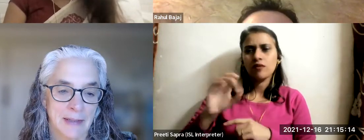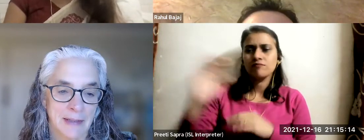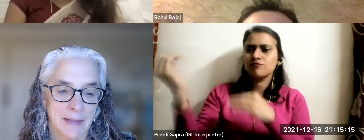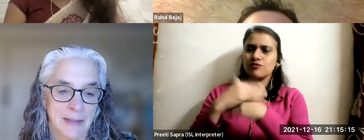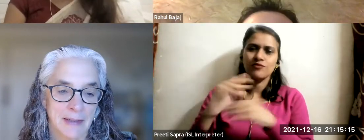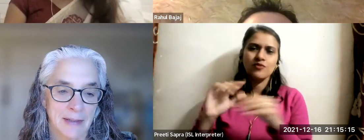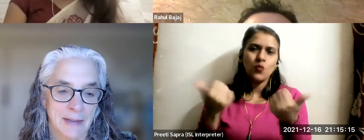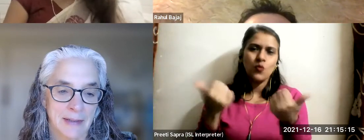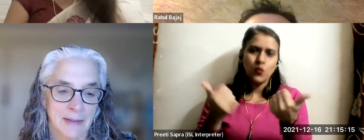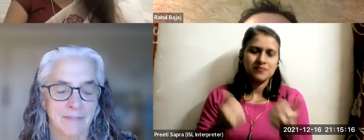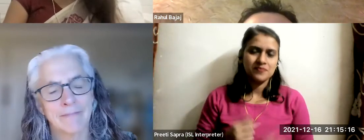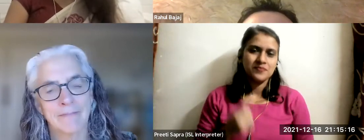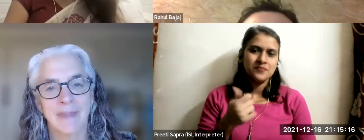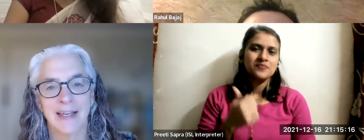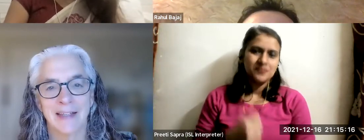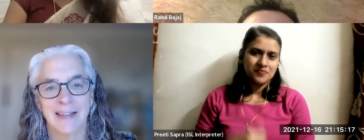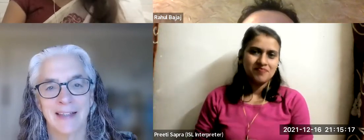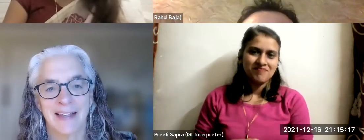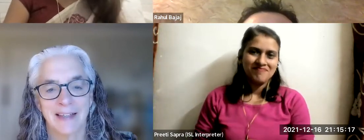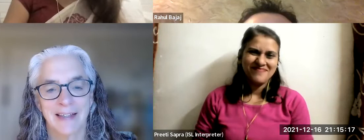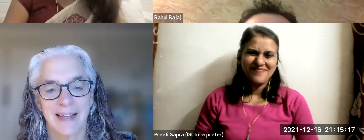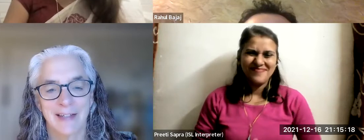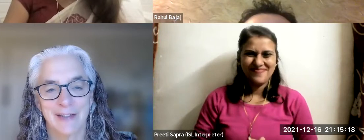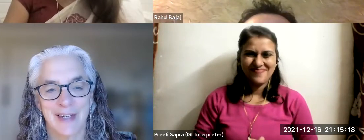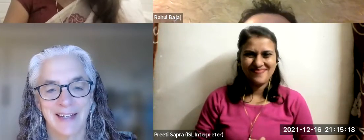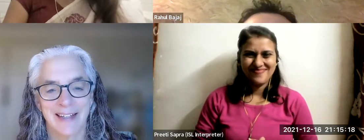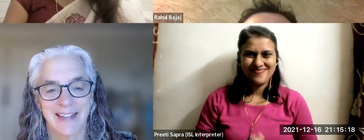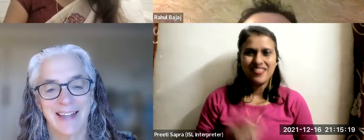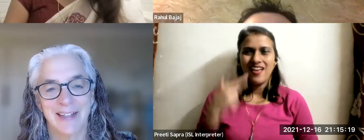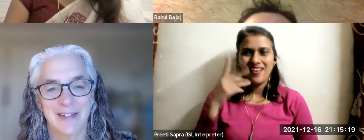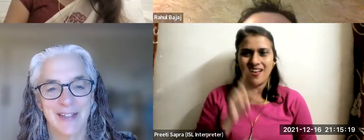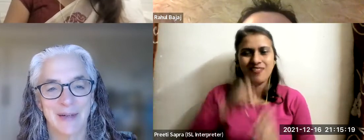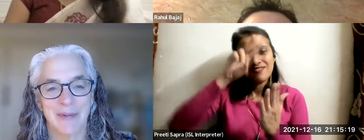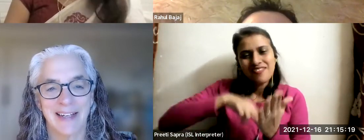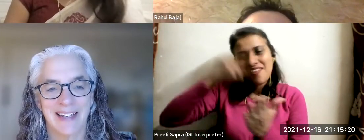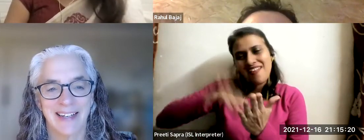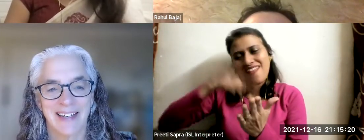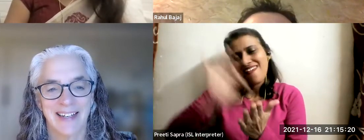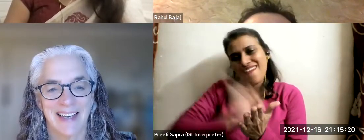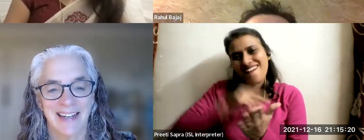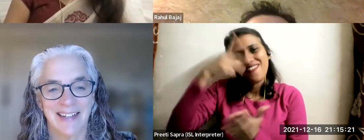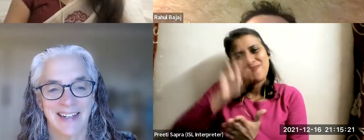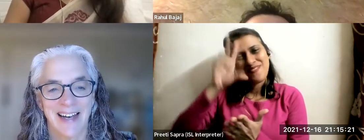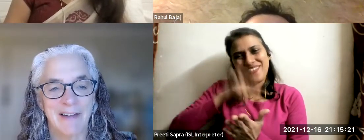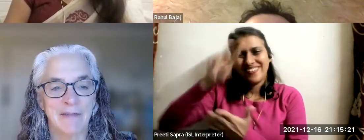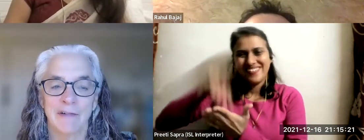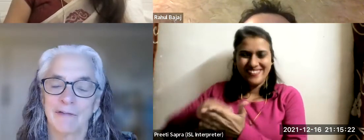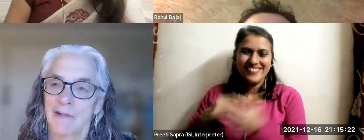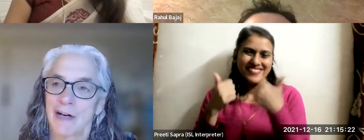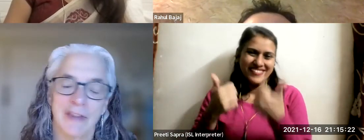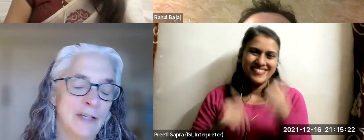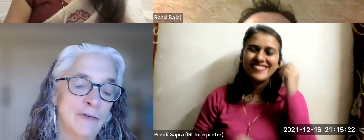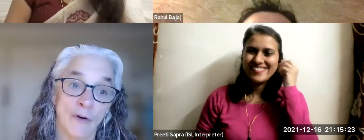well worth the read. I'm reading mine again and again. Thank you, Shilpi. Yeah. Yes. All